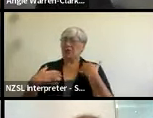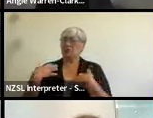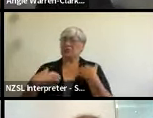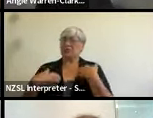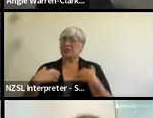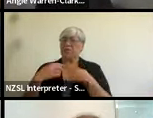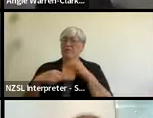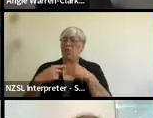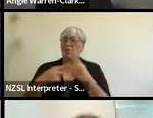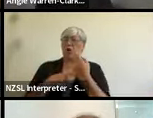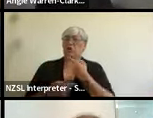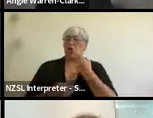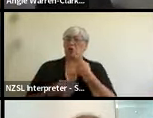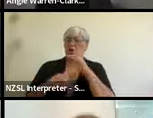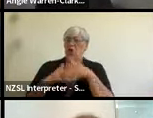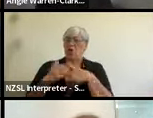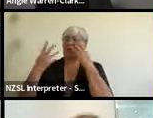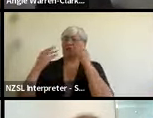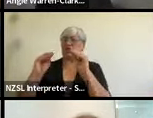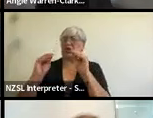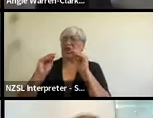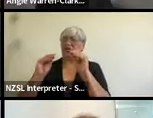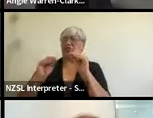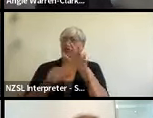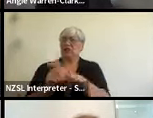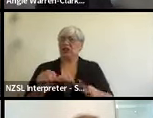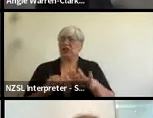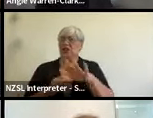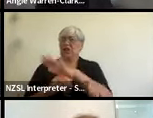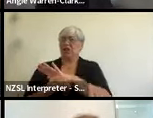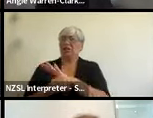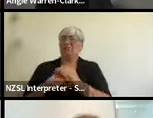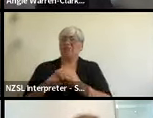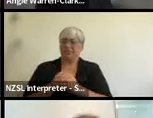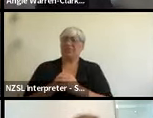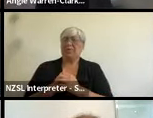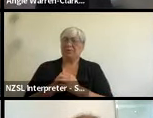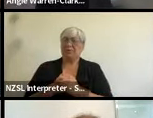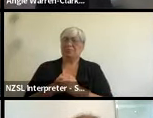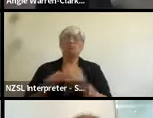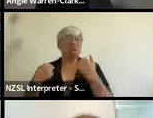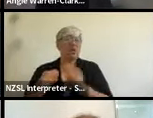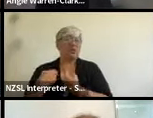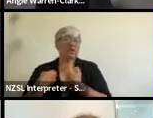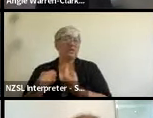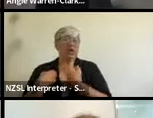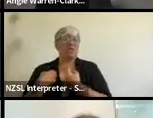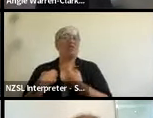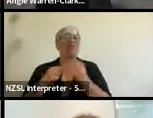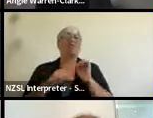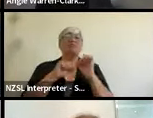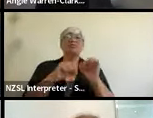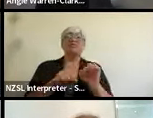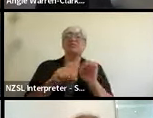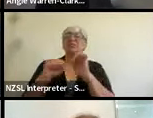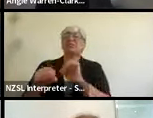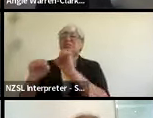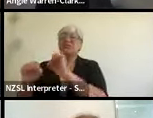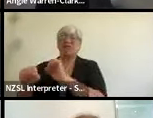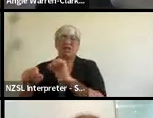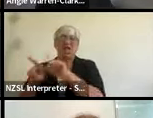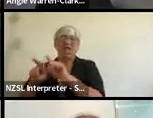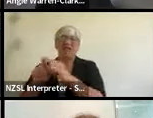comments around the education sector, because as I trip around various schools, even the